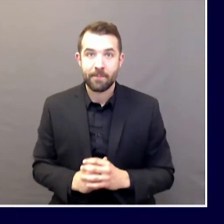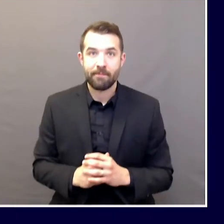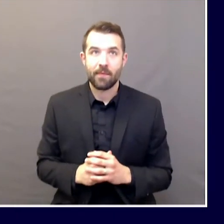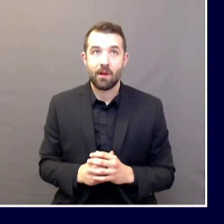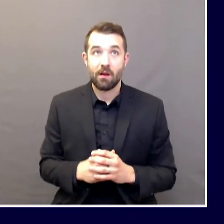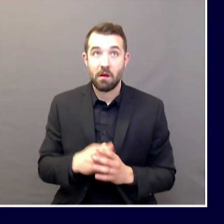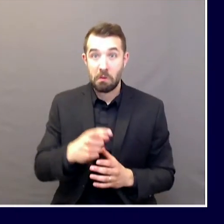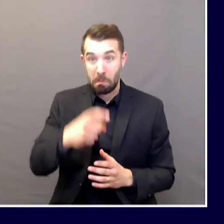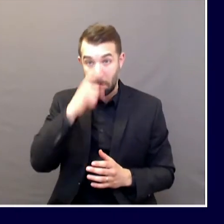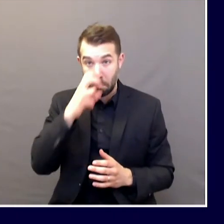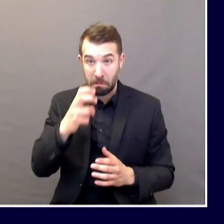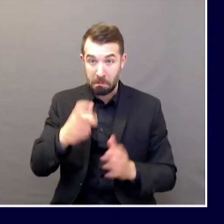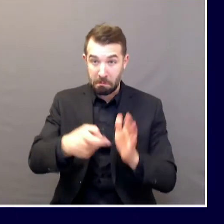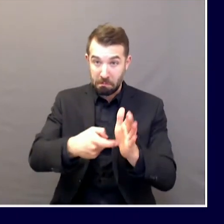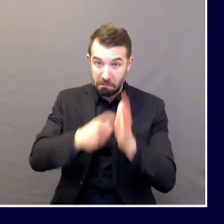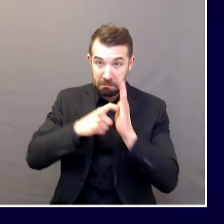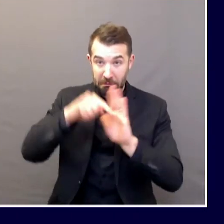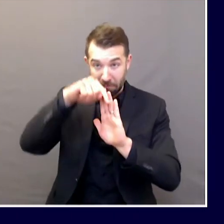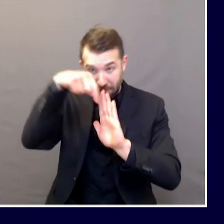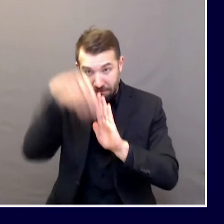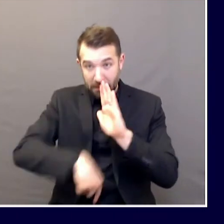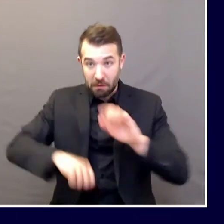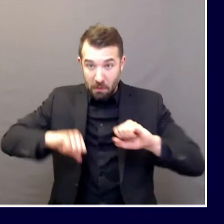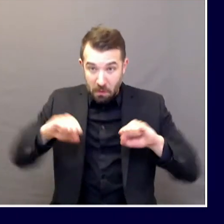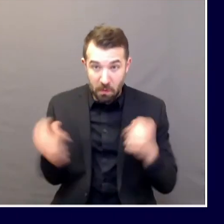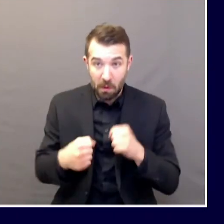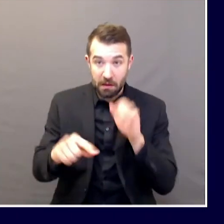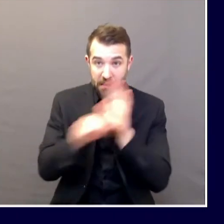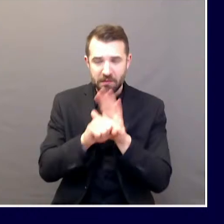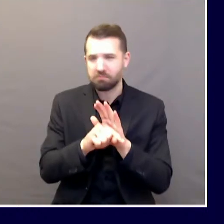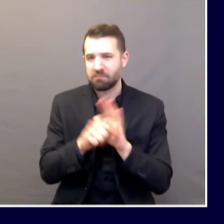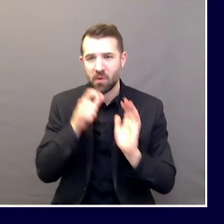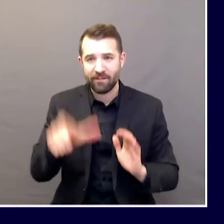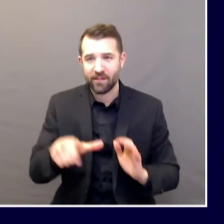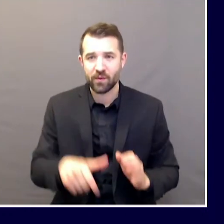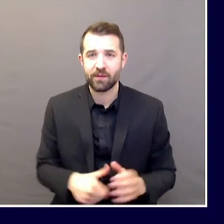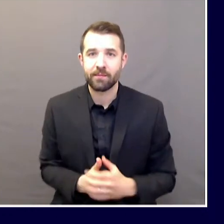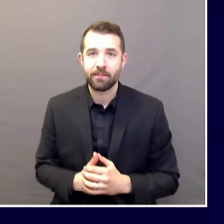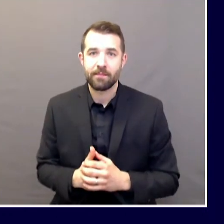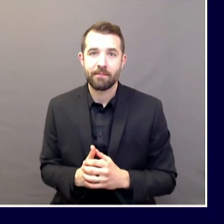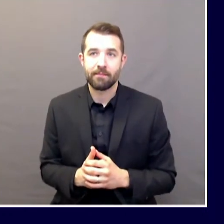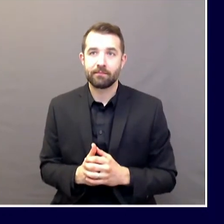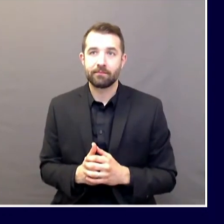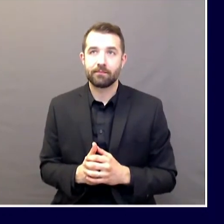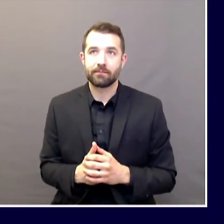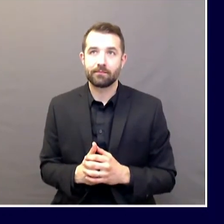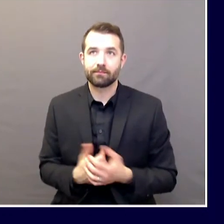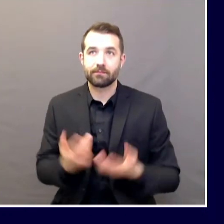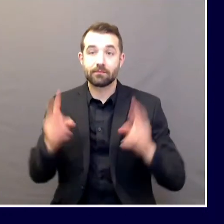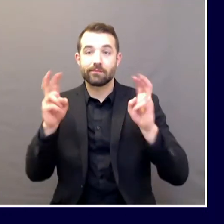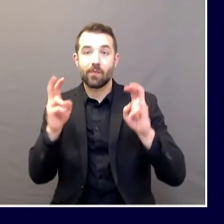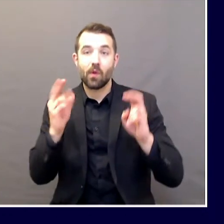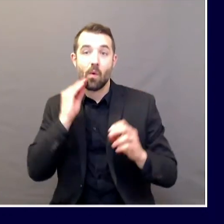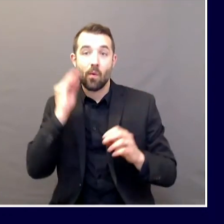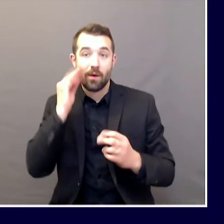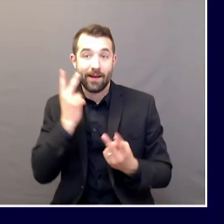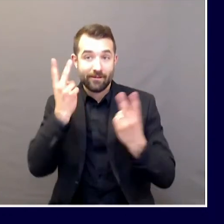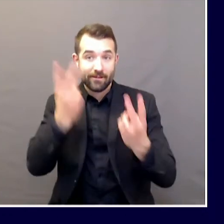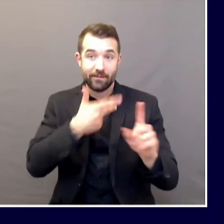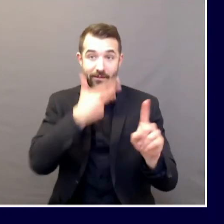this. And is that going to be a statewide program soon, those homebound vaccinations? I